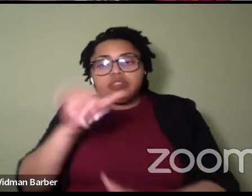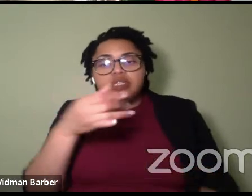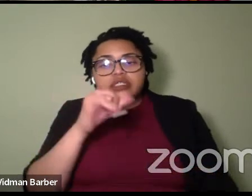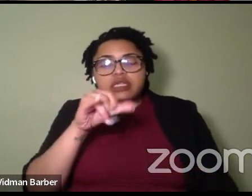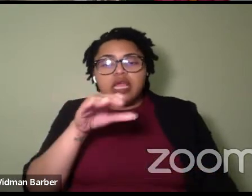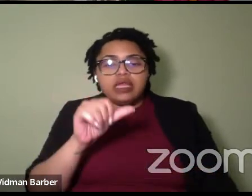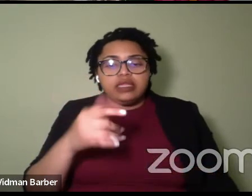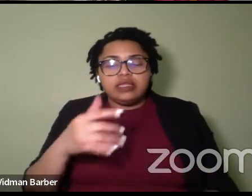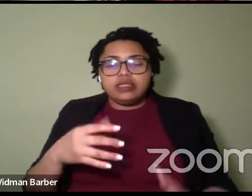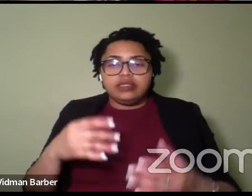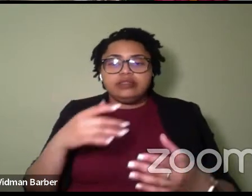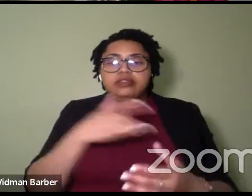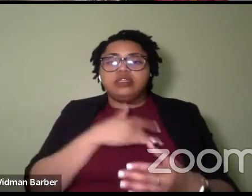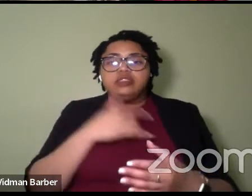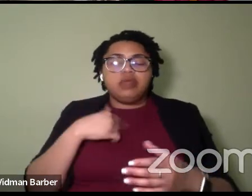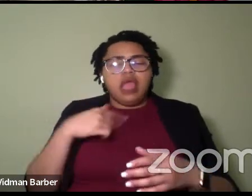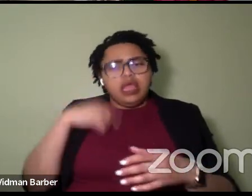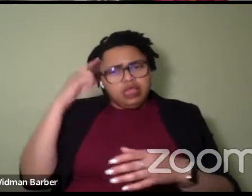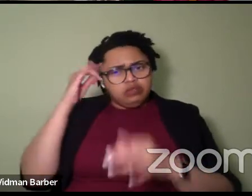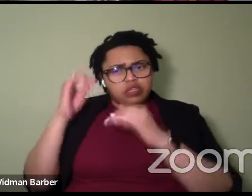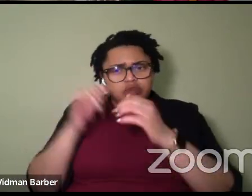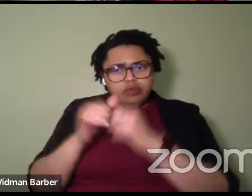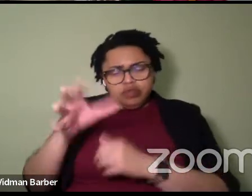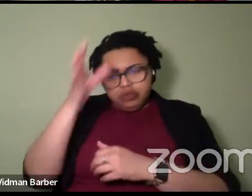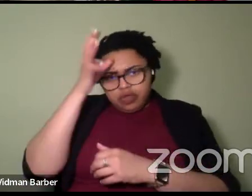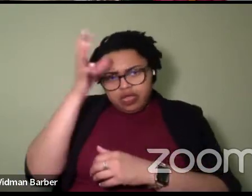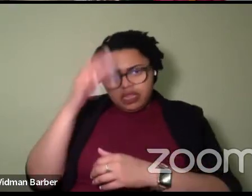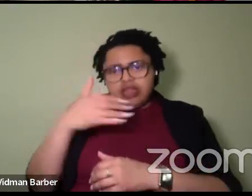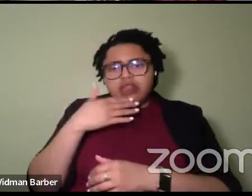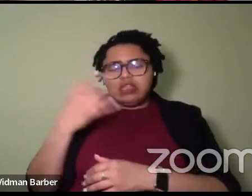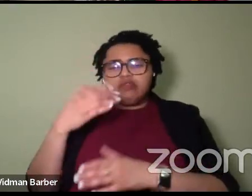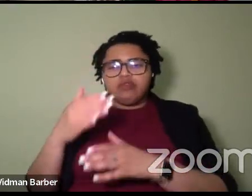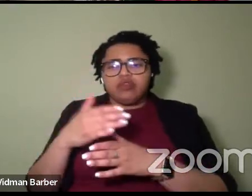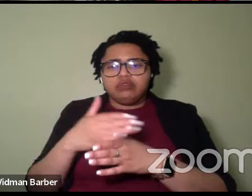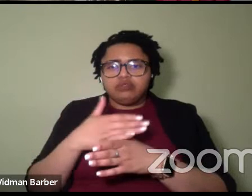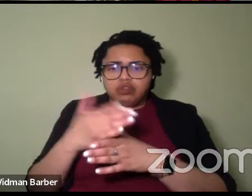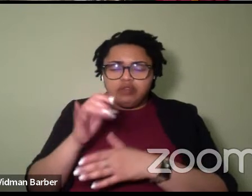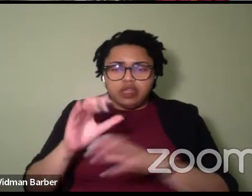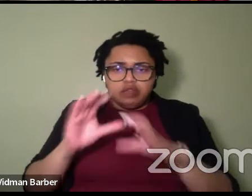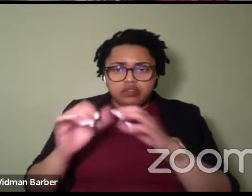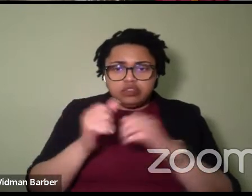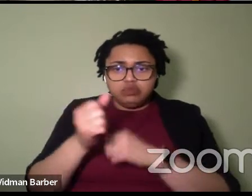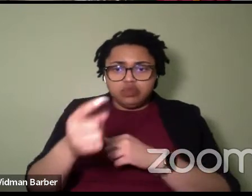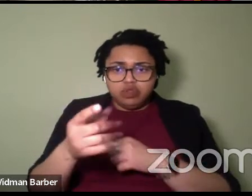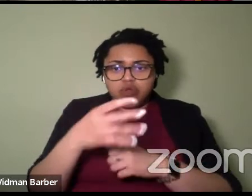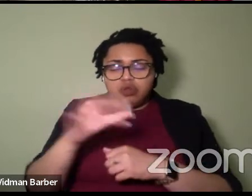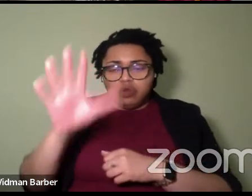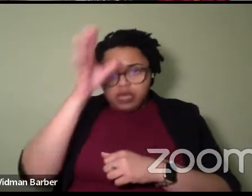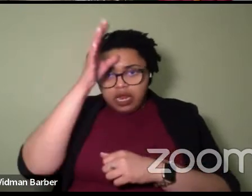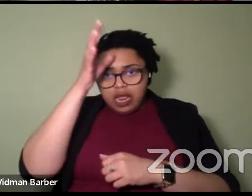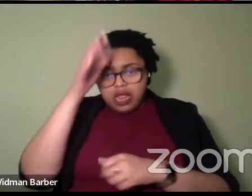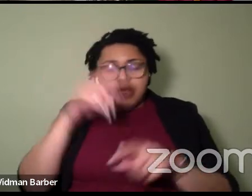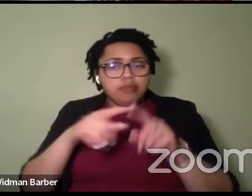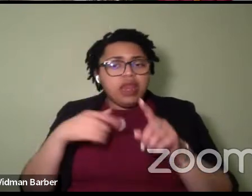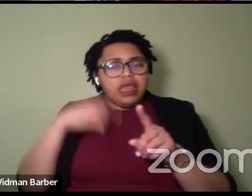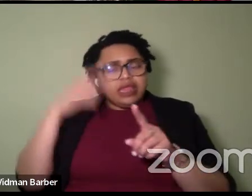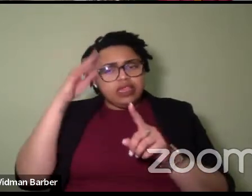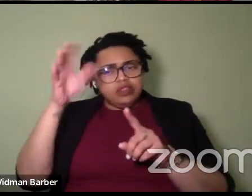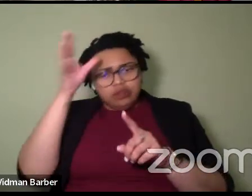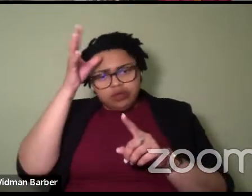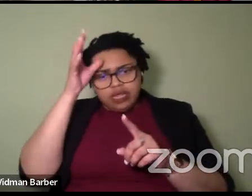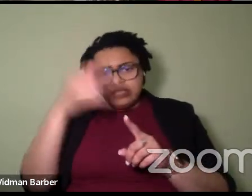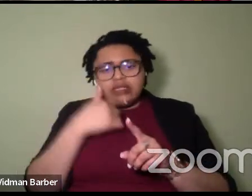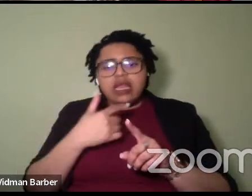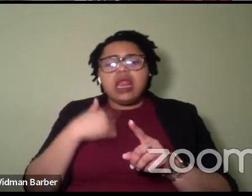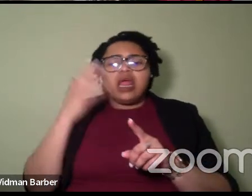think it was from the interview with your dad. And thank you for the generosity of sharing that conversation between you and your dad. But I think he said, I will say that I